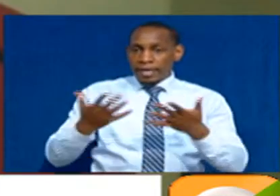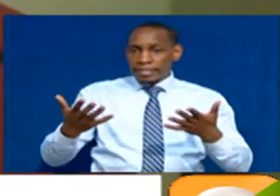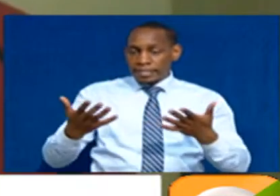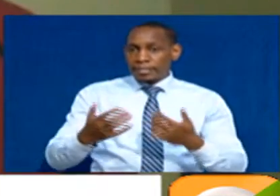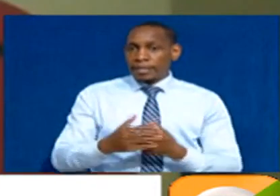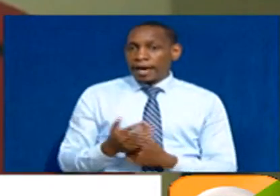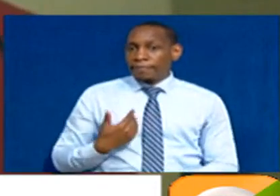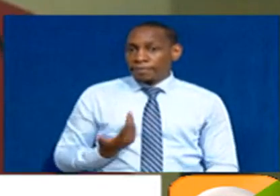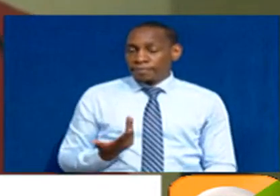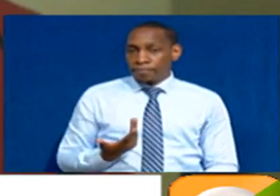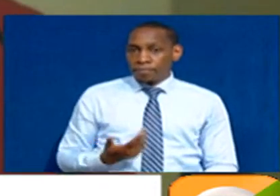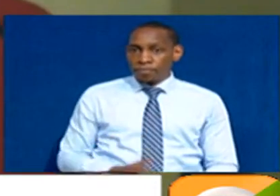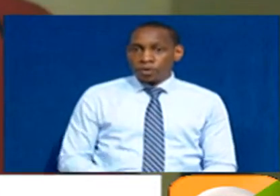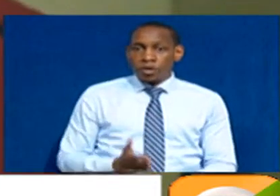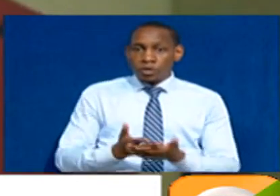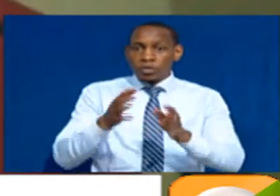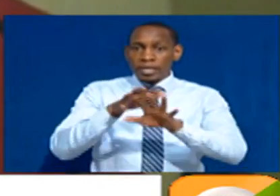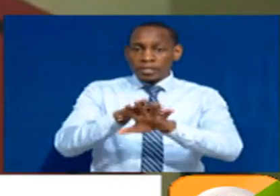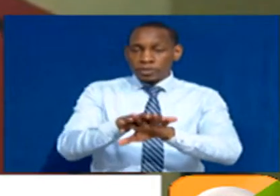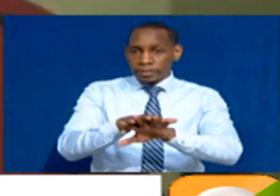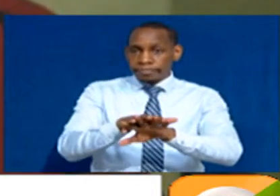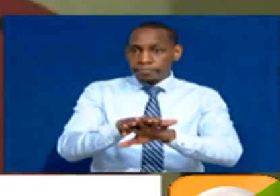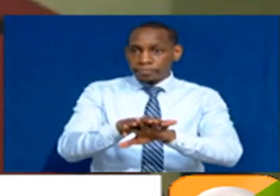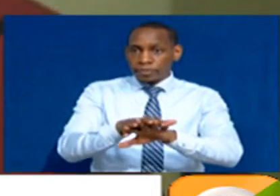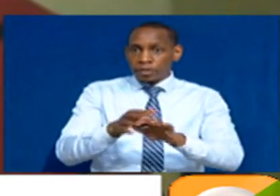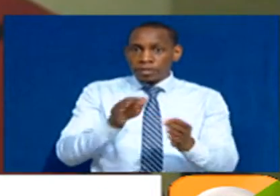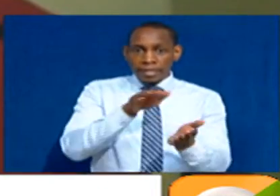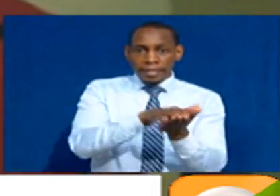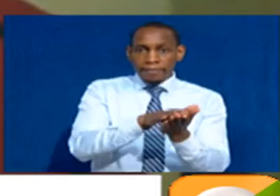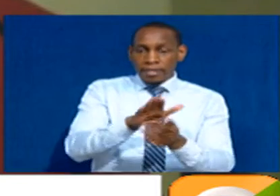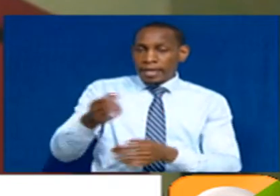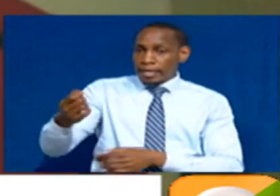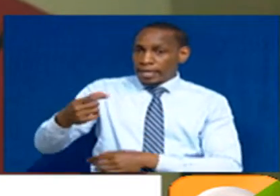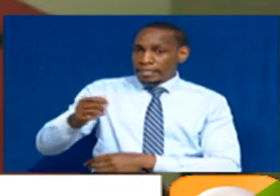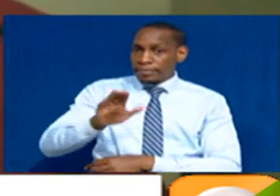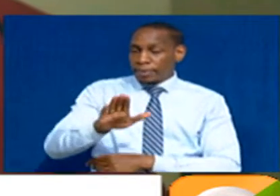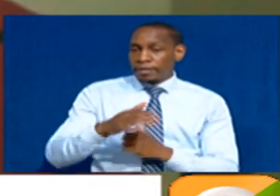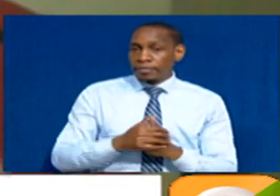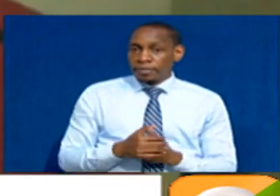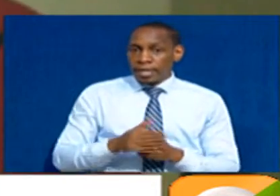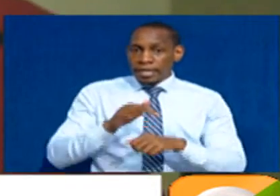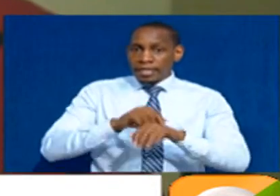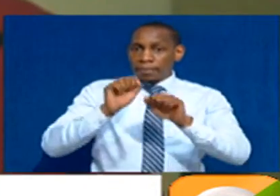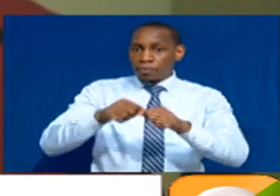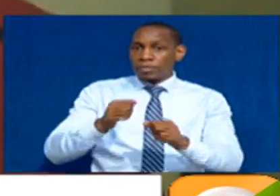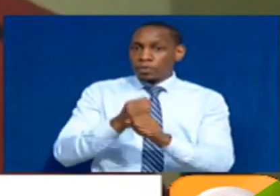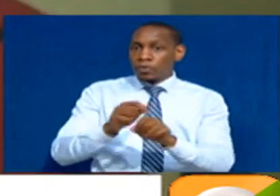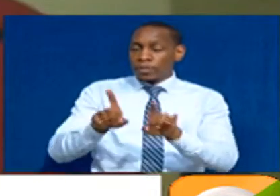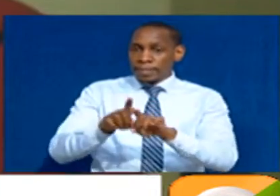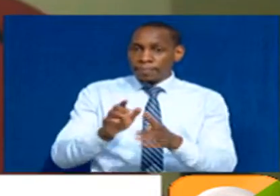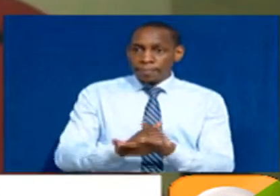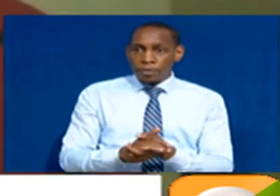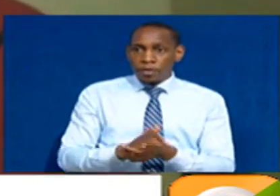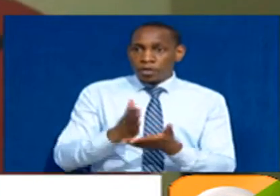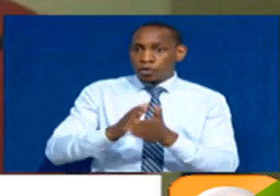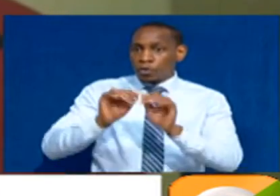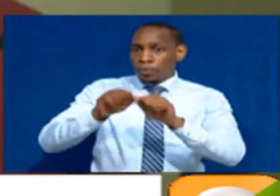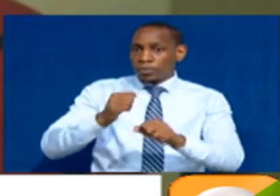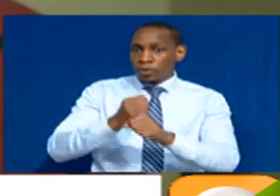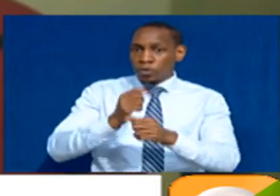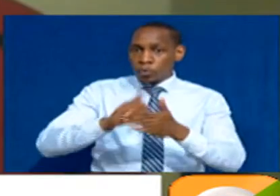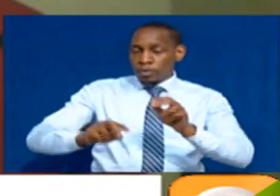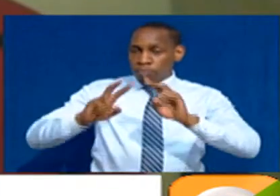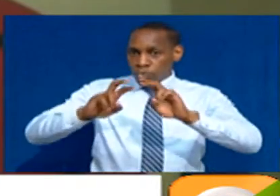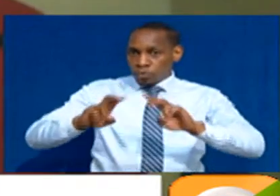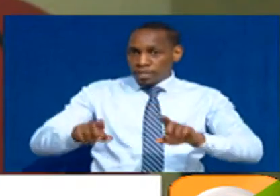or liabilities, is it commensurate to what they have said they have been earning? You know, if you're able to do that, then you'll even be able to